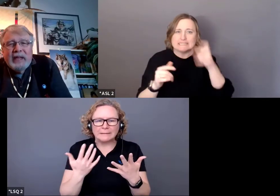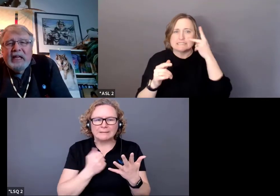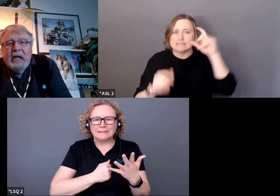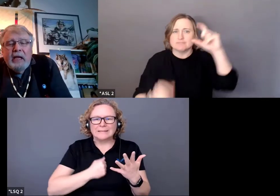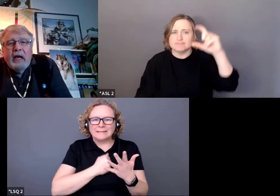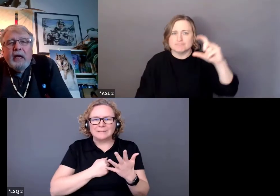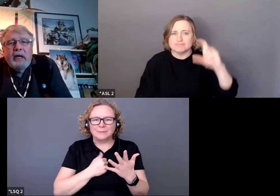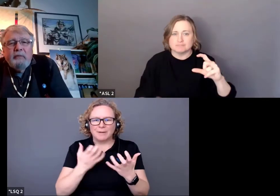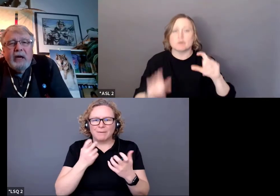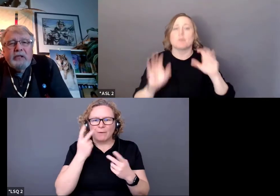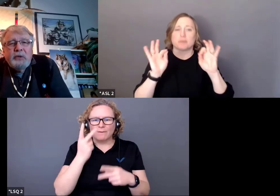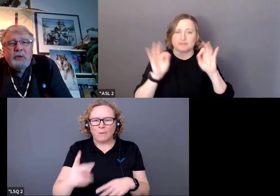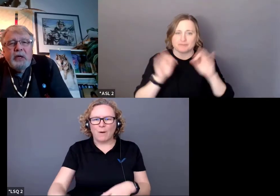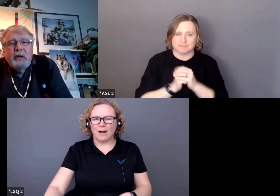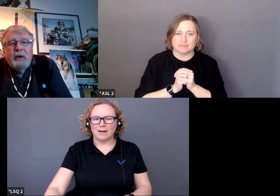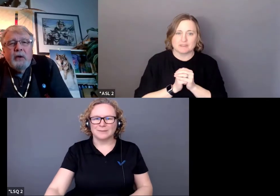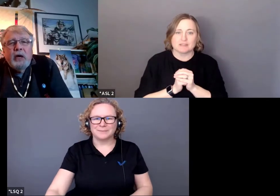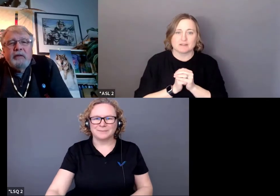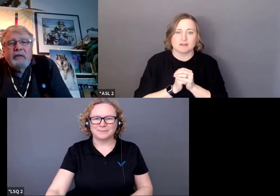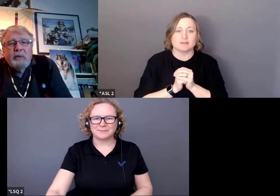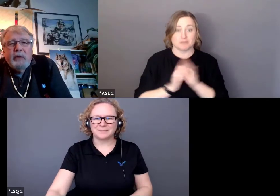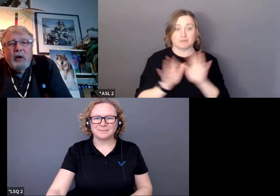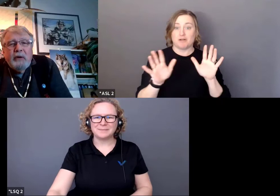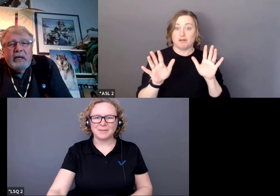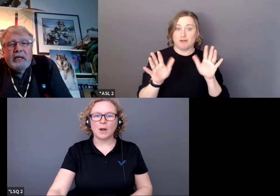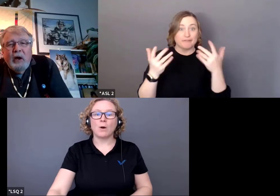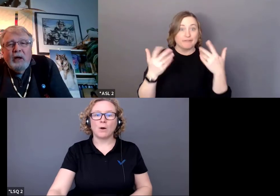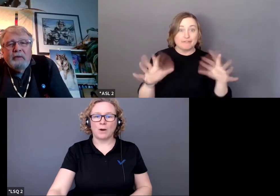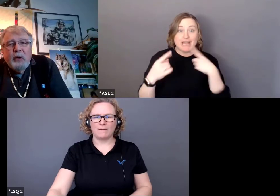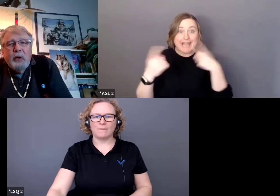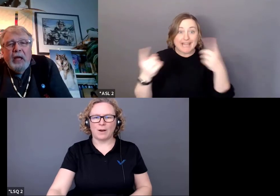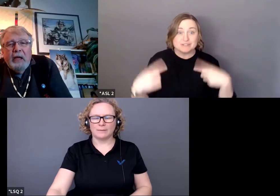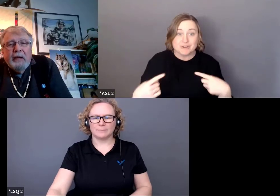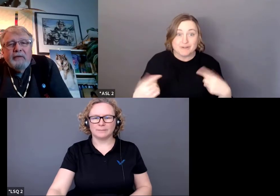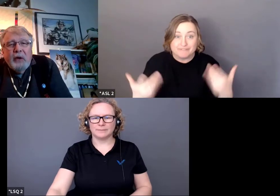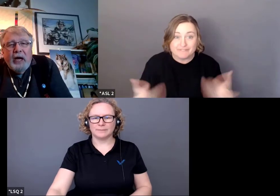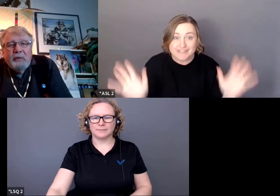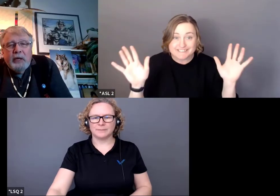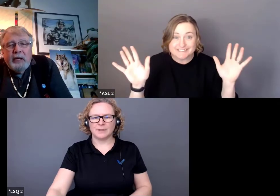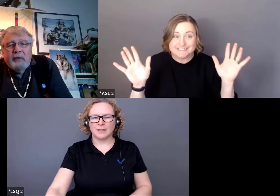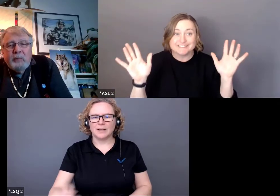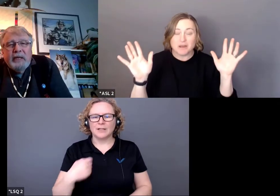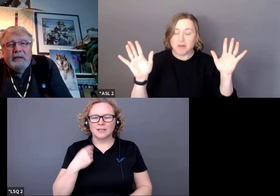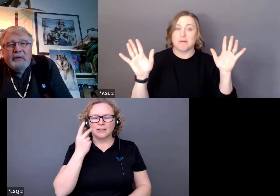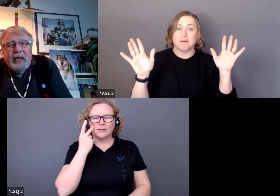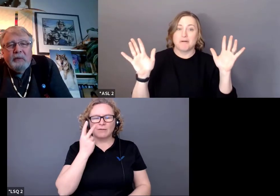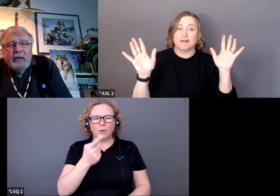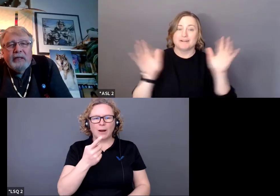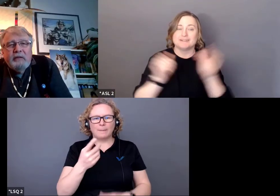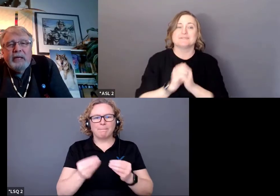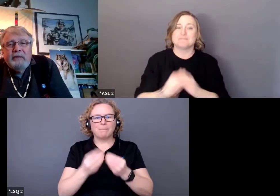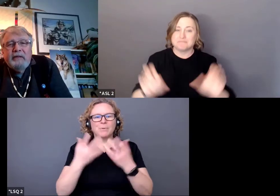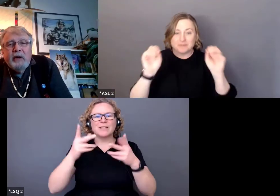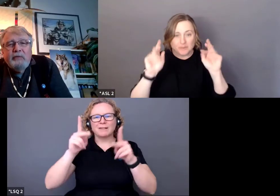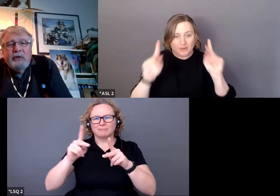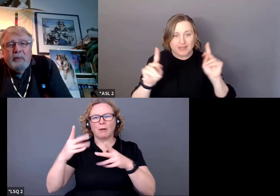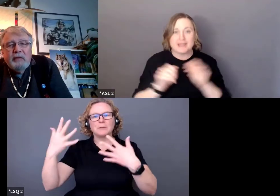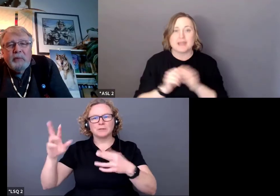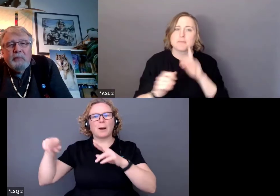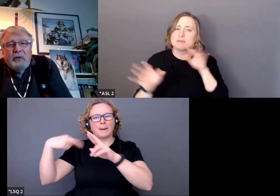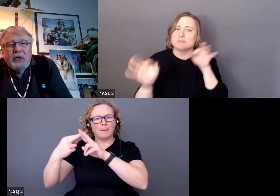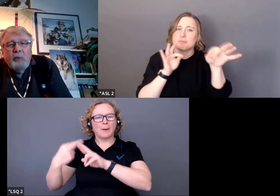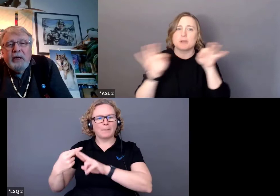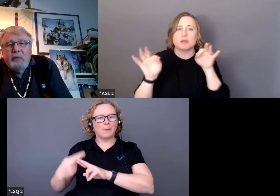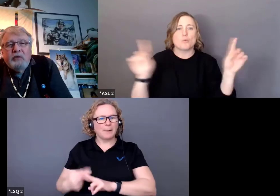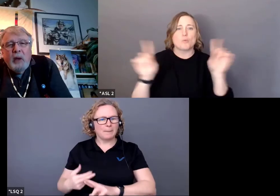poll. I invite you. Oh, I see. We've already gone through. So I'll speak to then where these places are from,